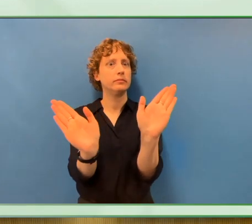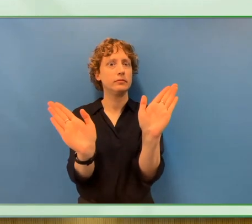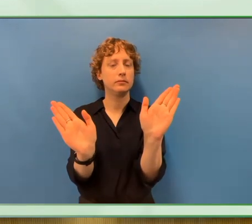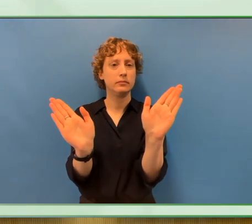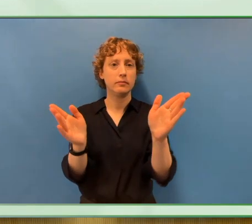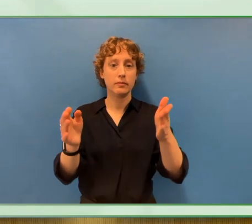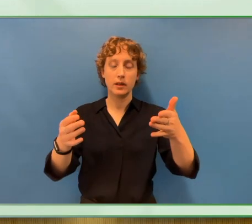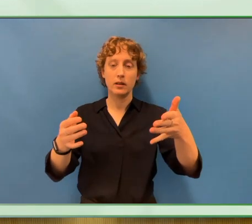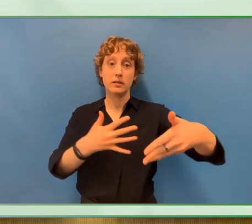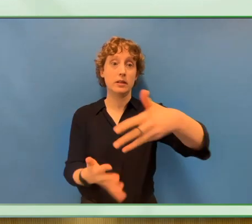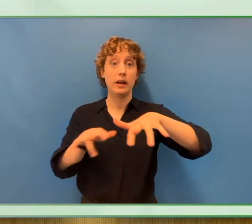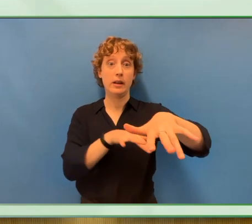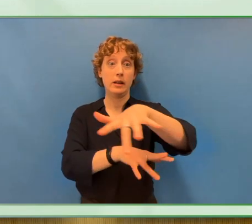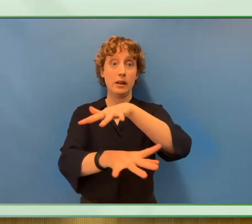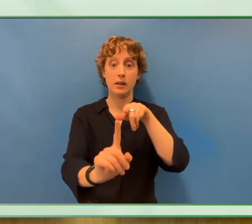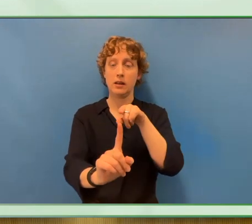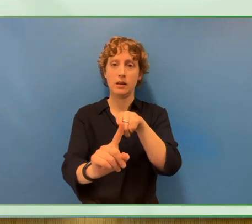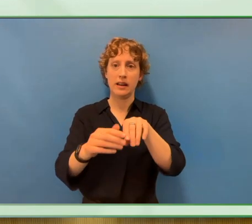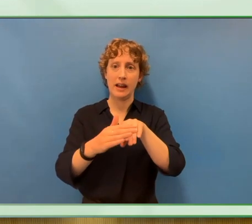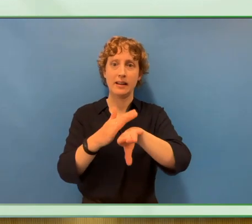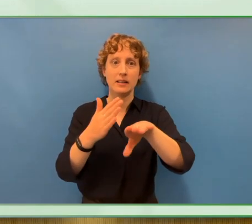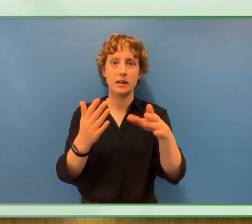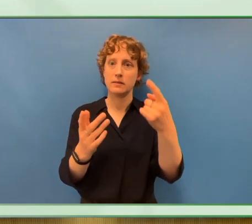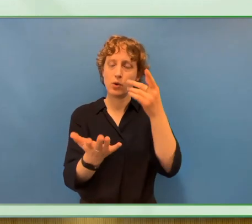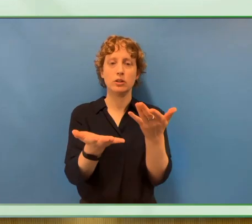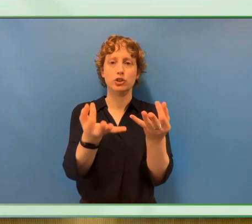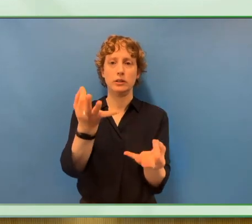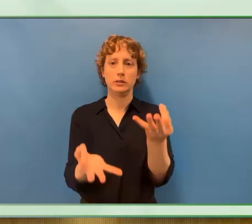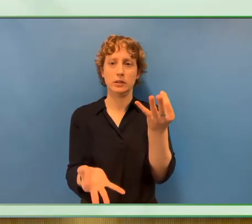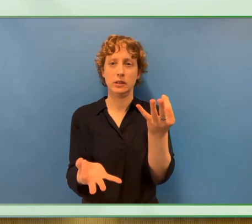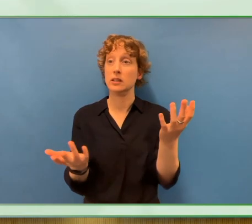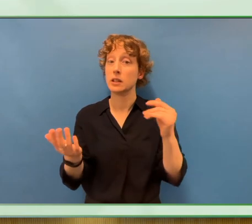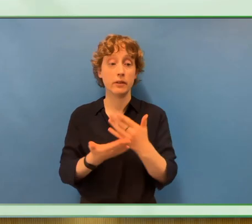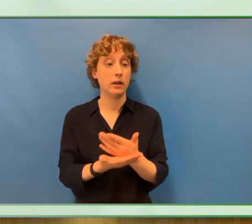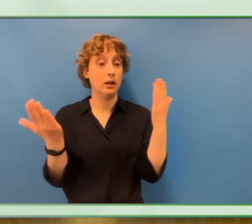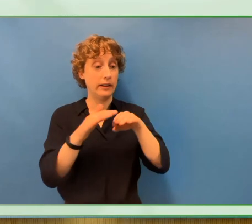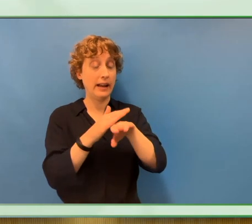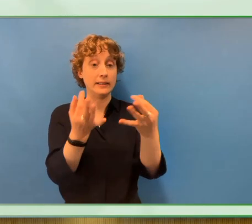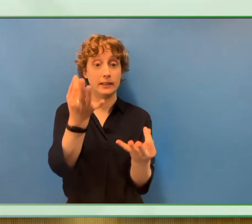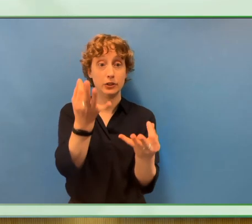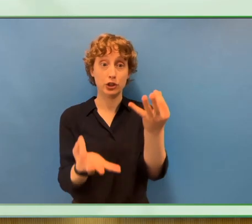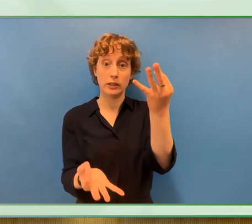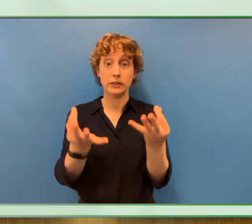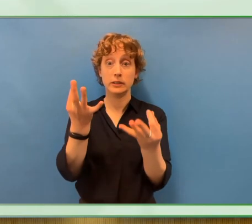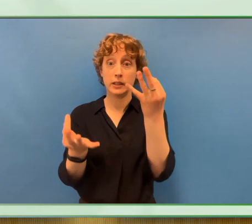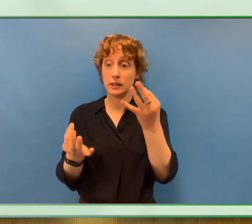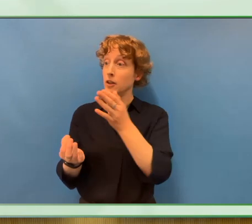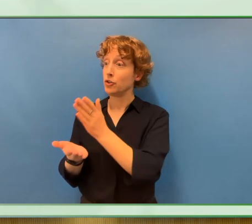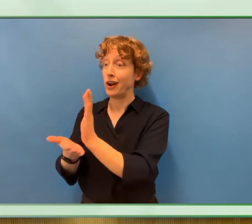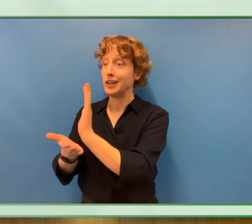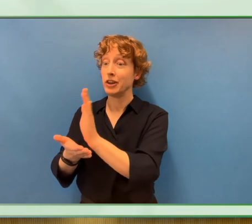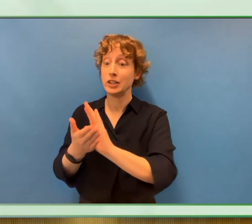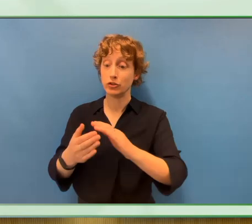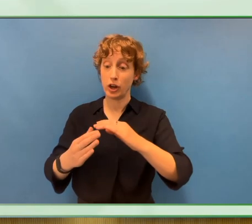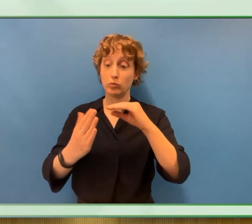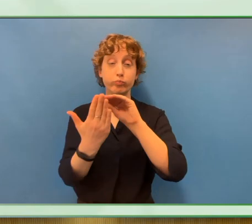justice. If there is no access to justice, most rights will not be protected. And that is the